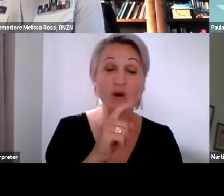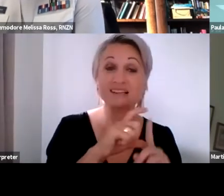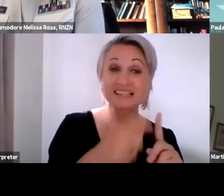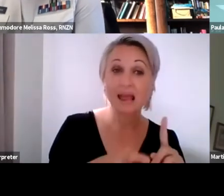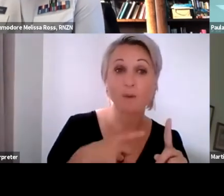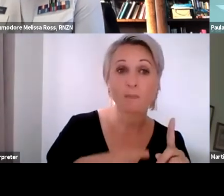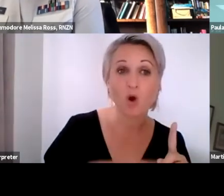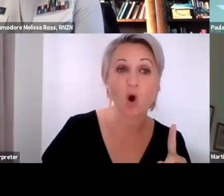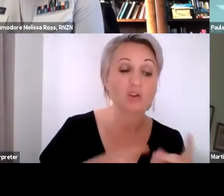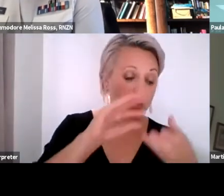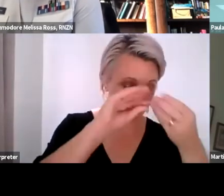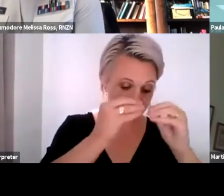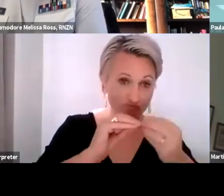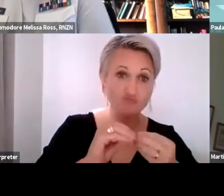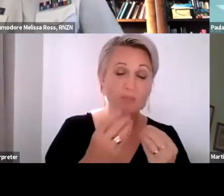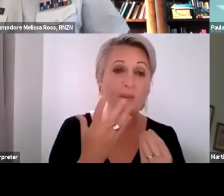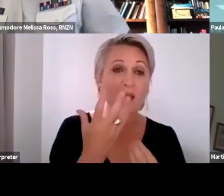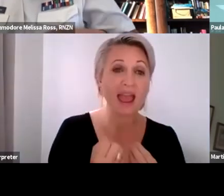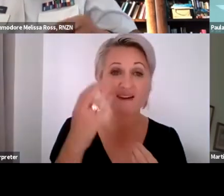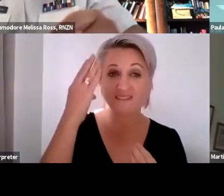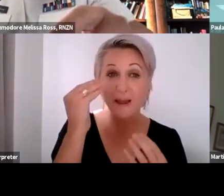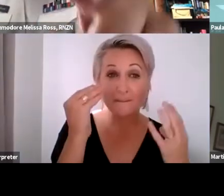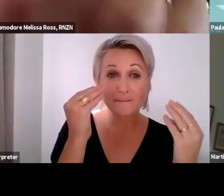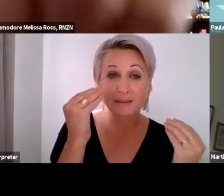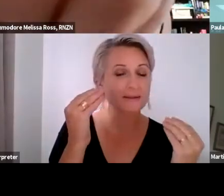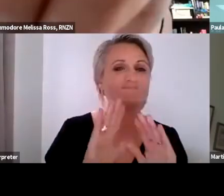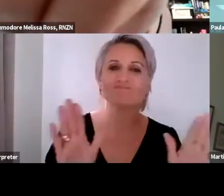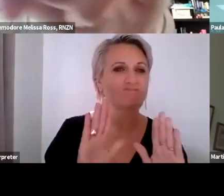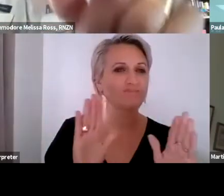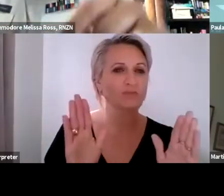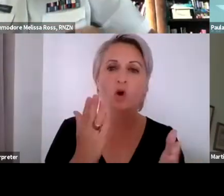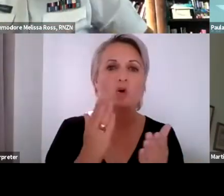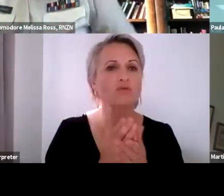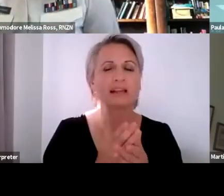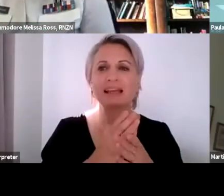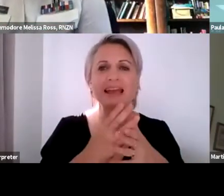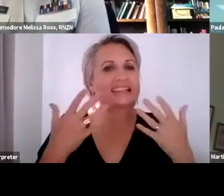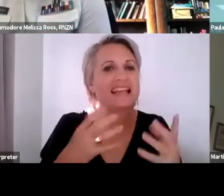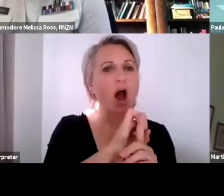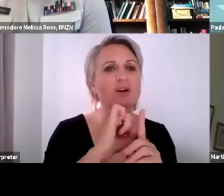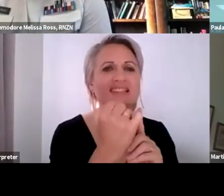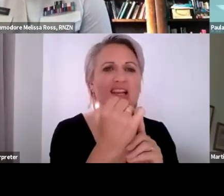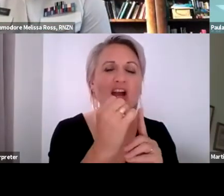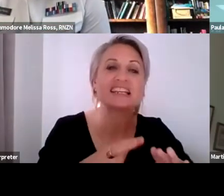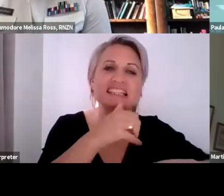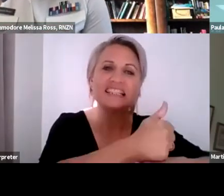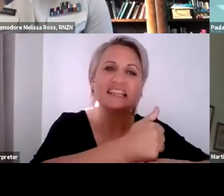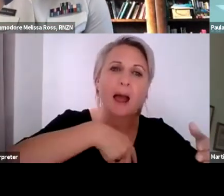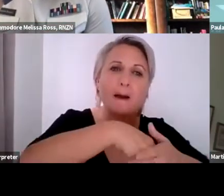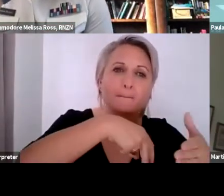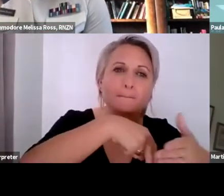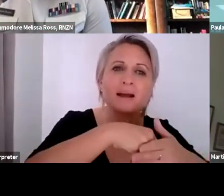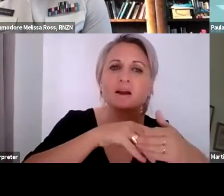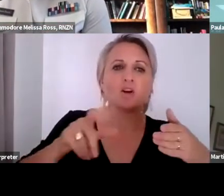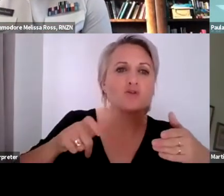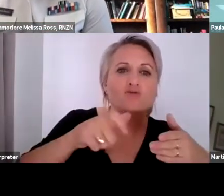actually we are disabled by society, by the infrastructure, the policies and services that are